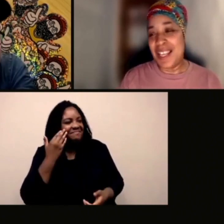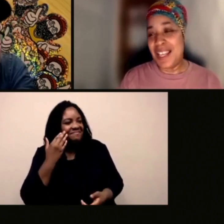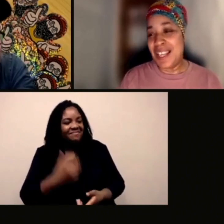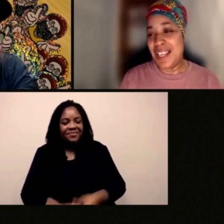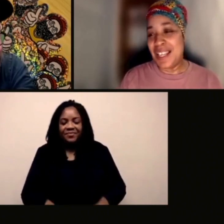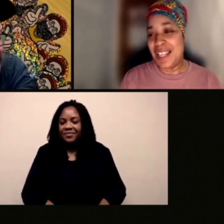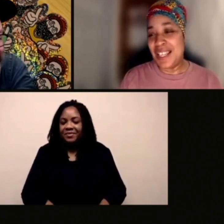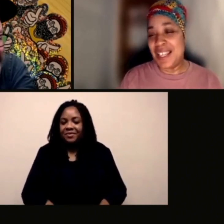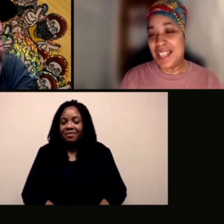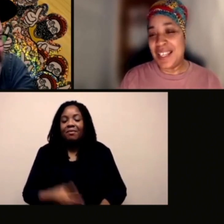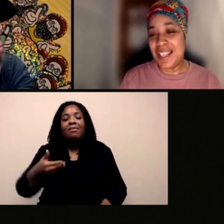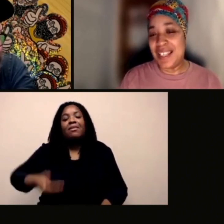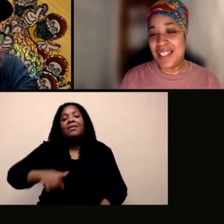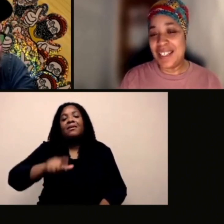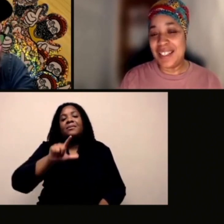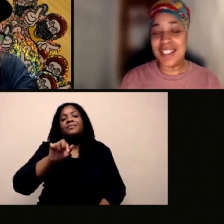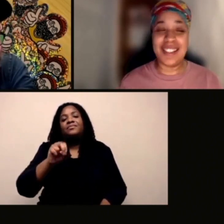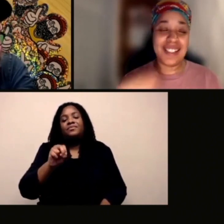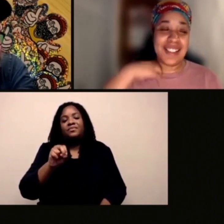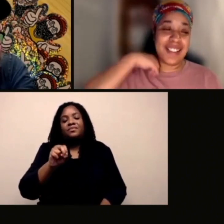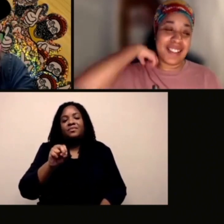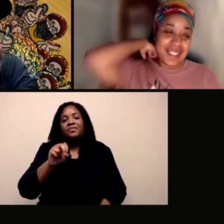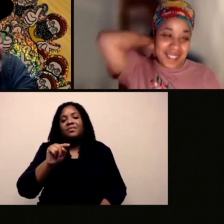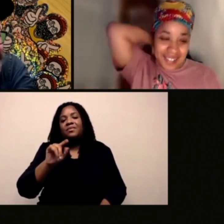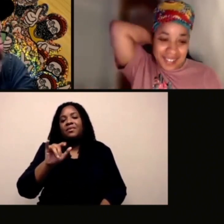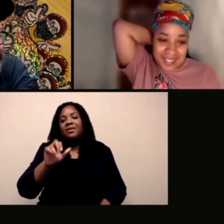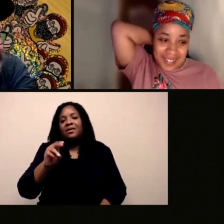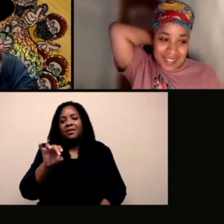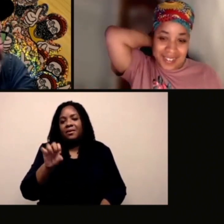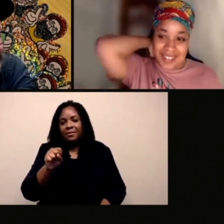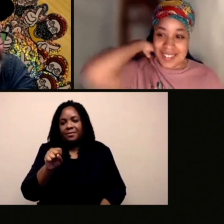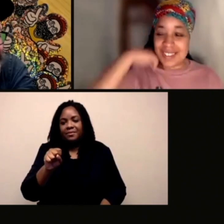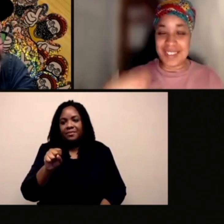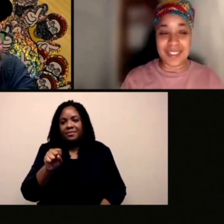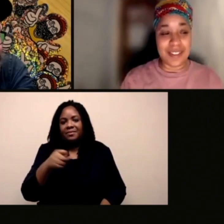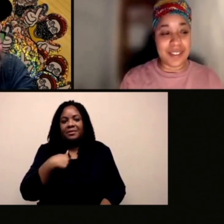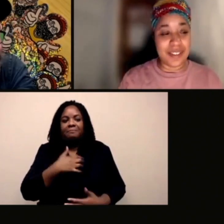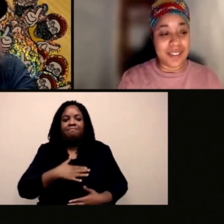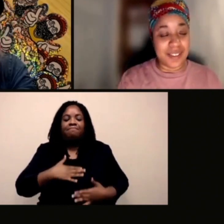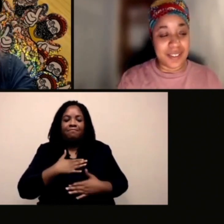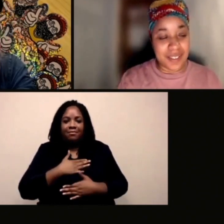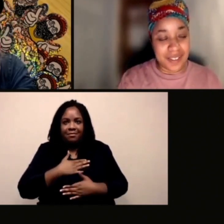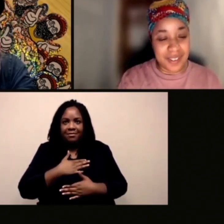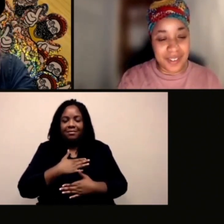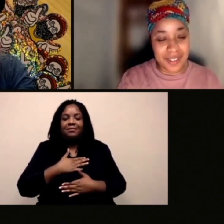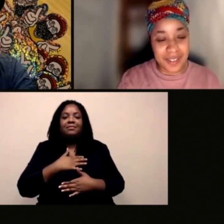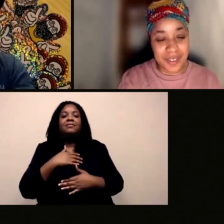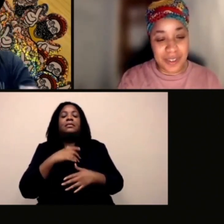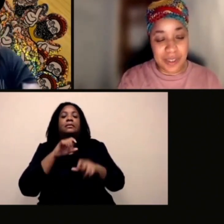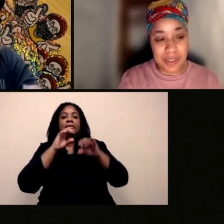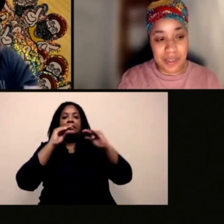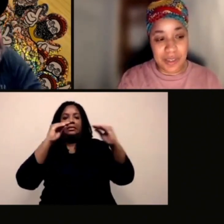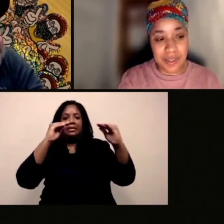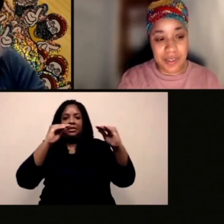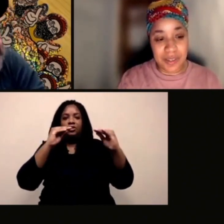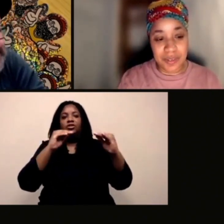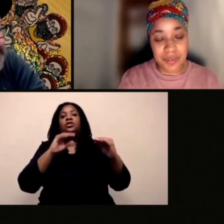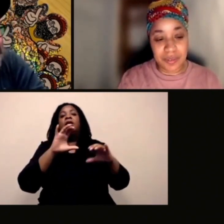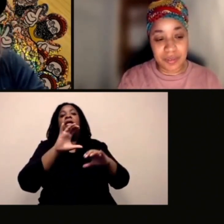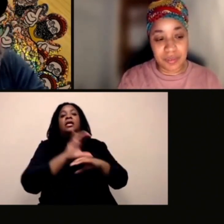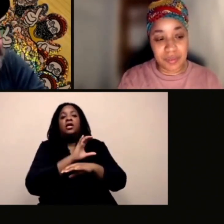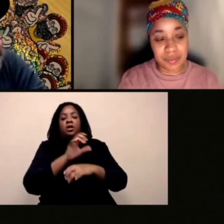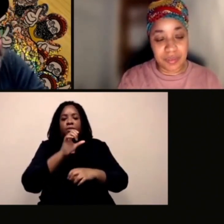So my name is Leon Tynes. I've had the pleasure of teaching computer science K through 12. I'm here in